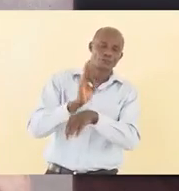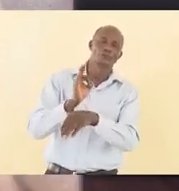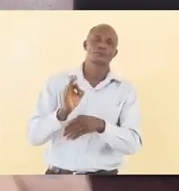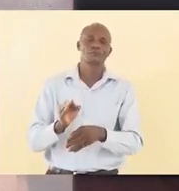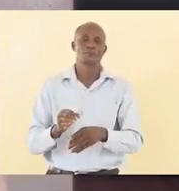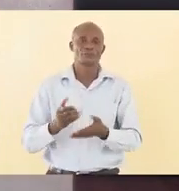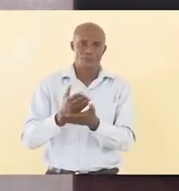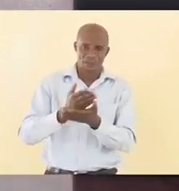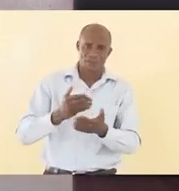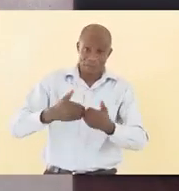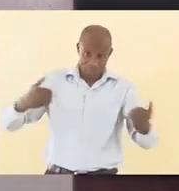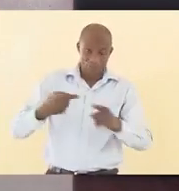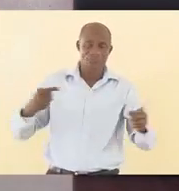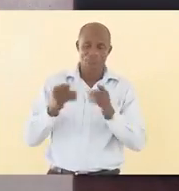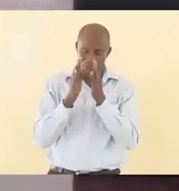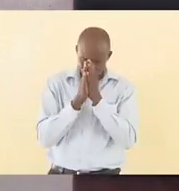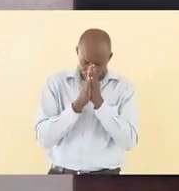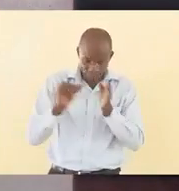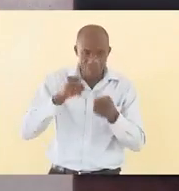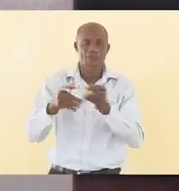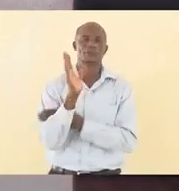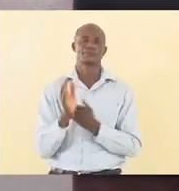just, I'm going to pray to God.